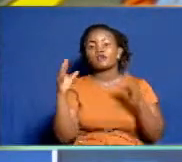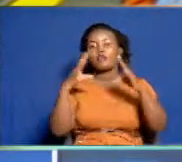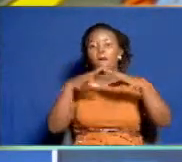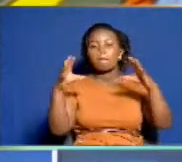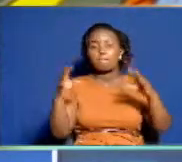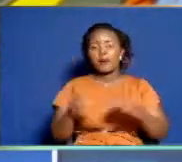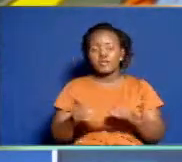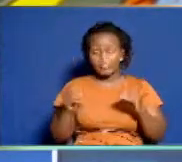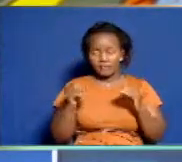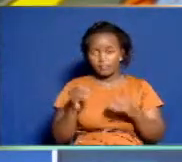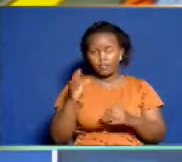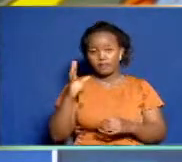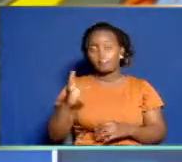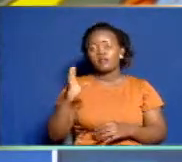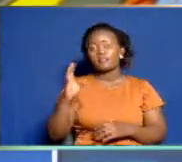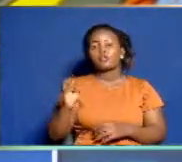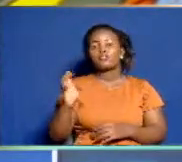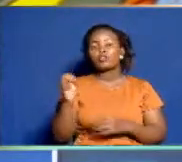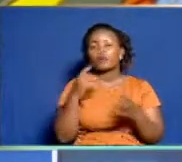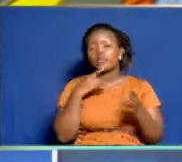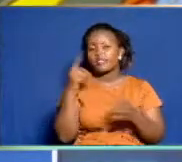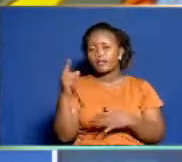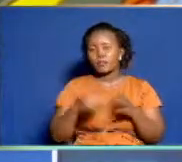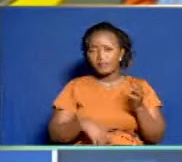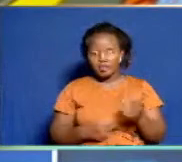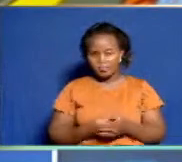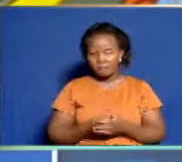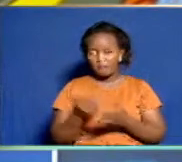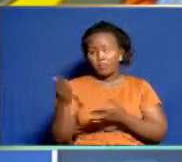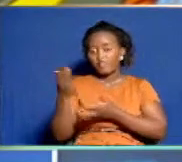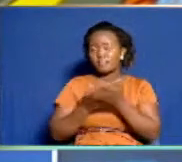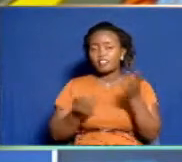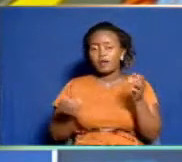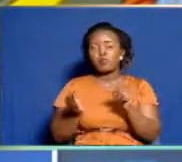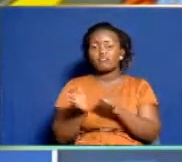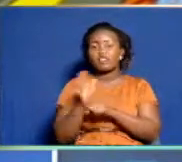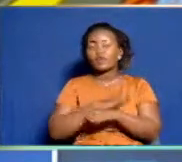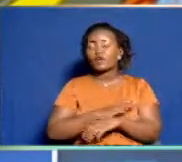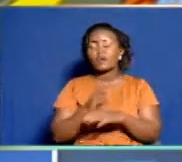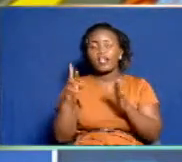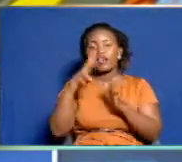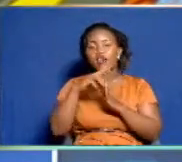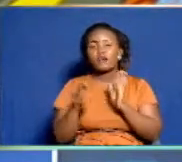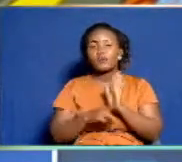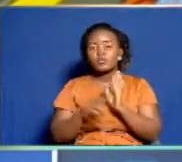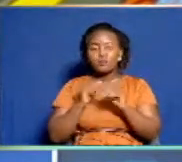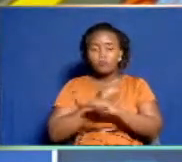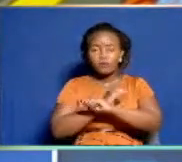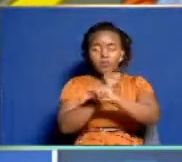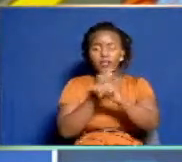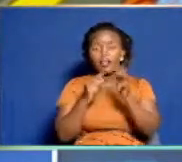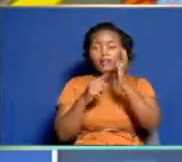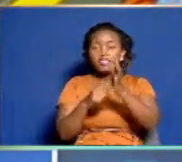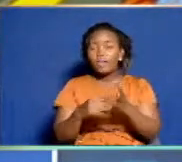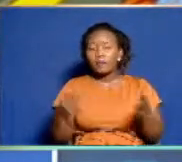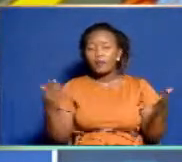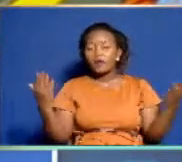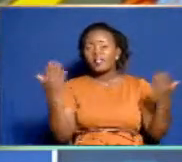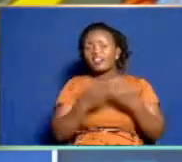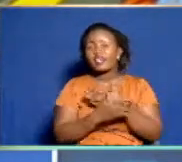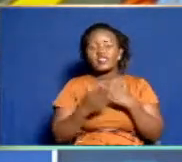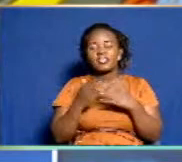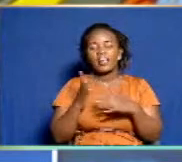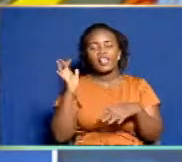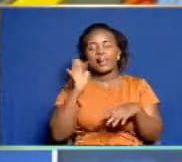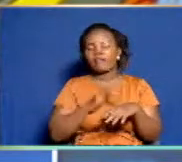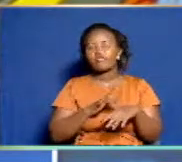PKF CEO Alpesh Vanda said some of the coronavirus containment measures, such as the night curfew, are hurting the